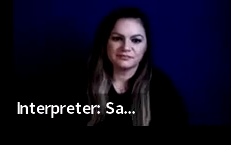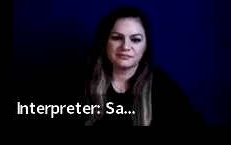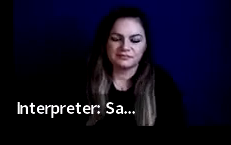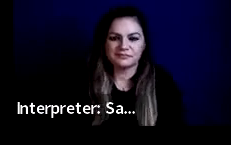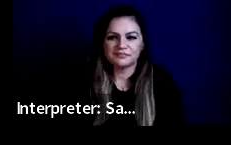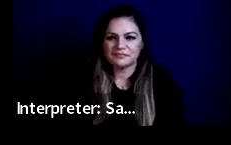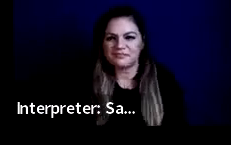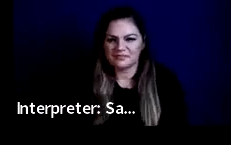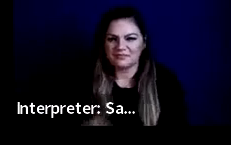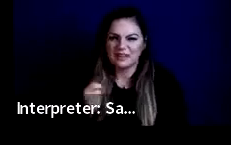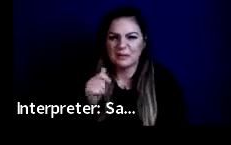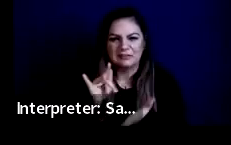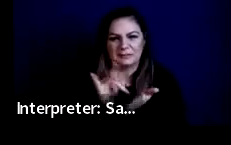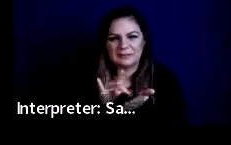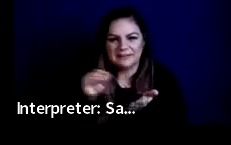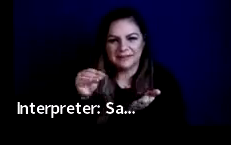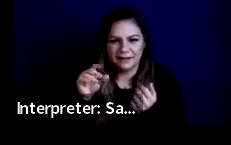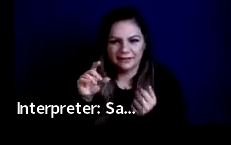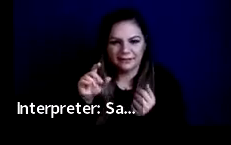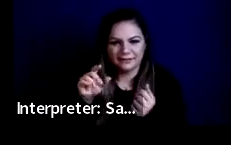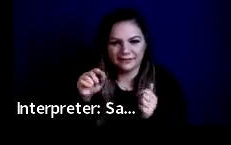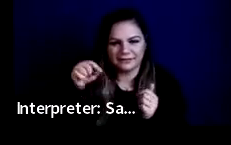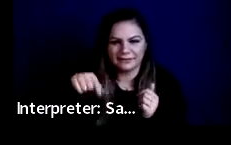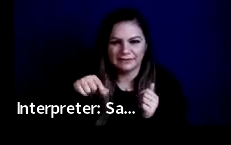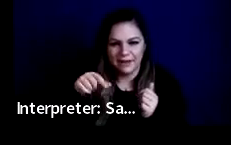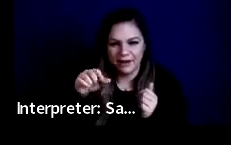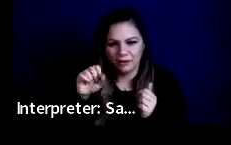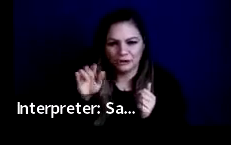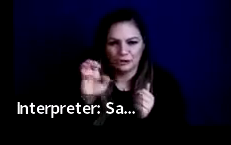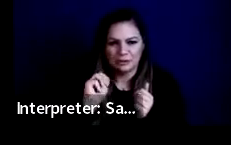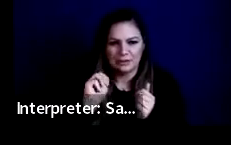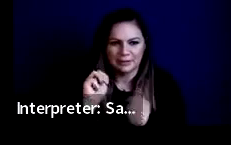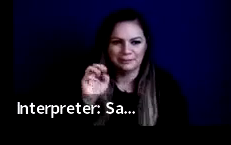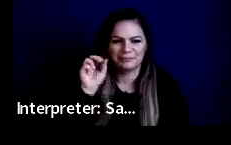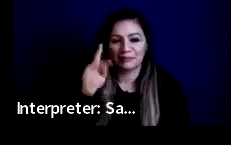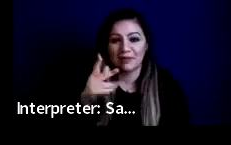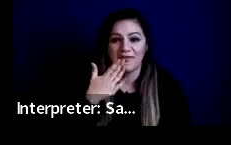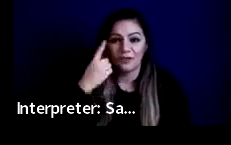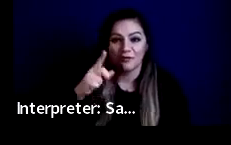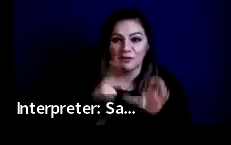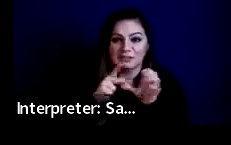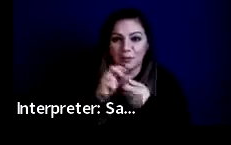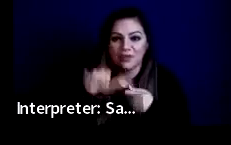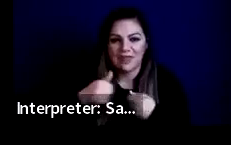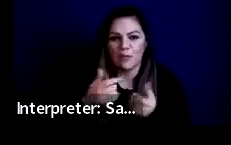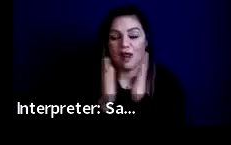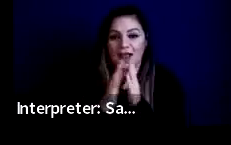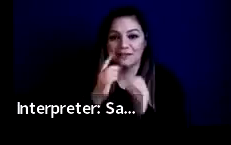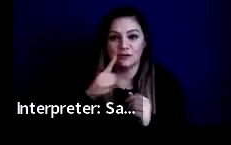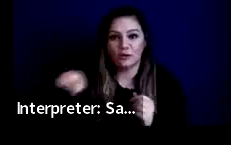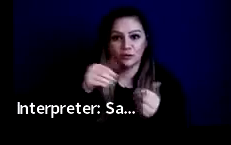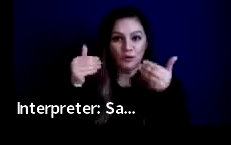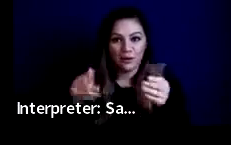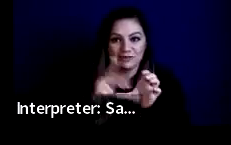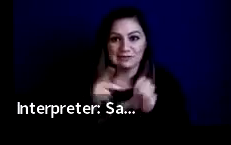would think. Yeah, great. Well, thank you all for participating in that one. We're going to ask you to do one more, and that is, if